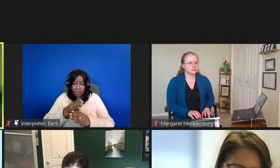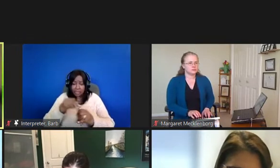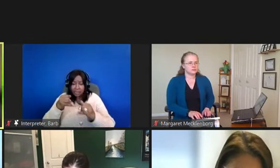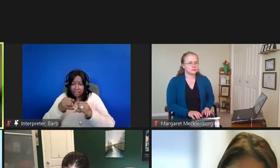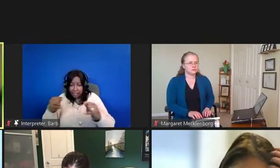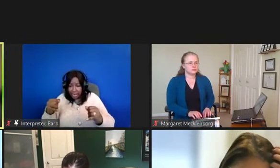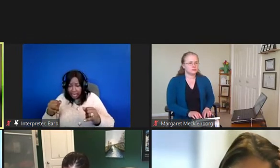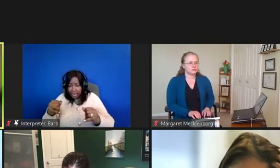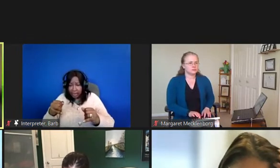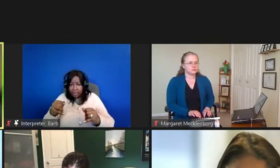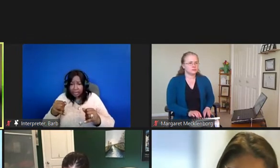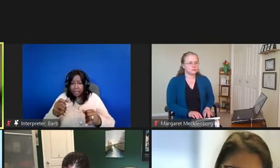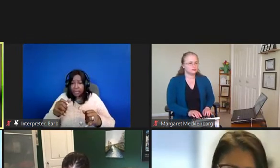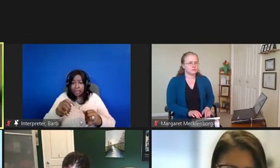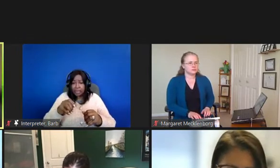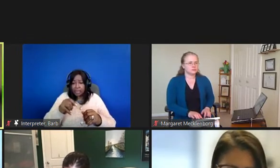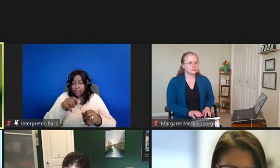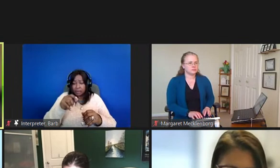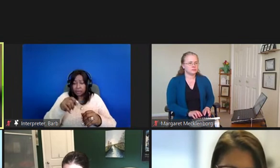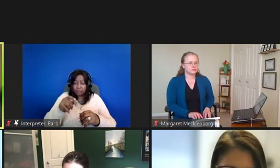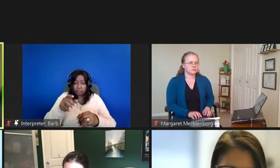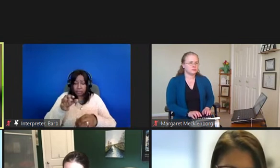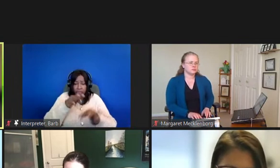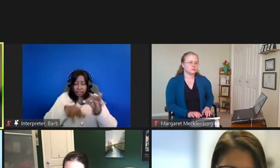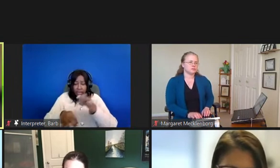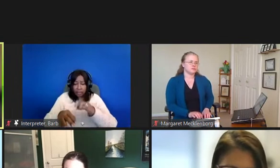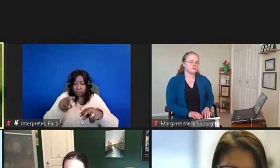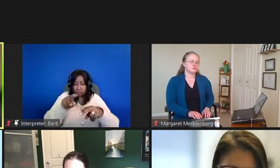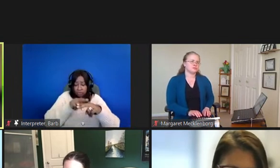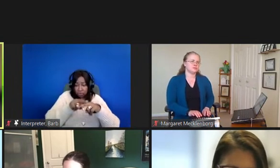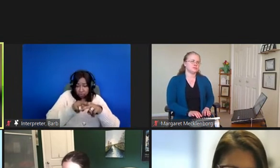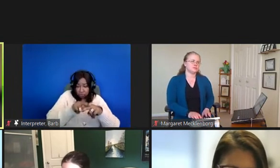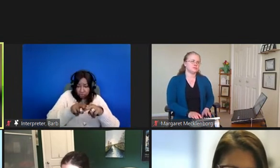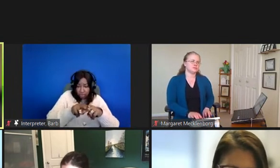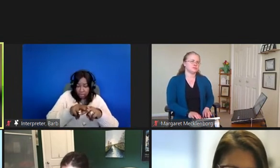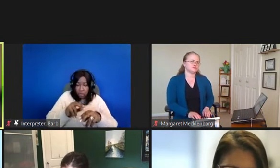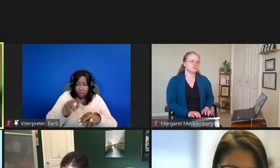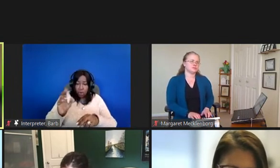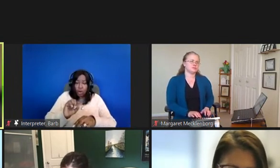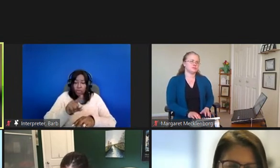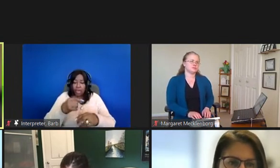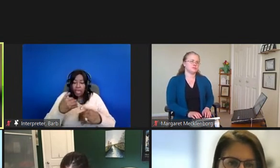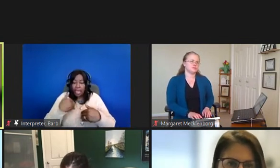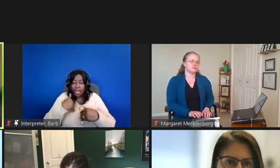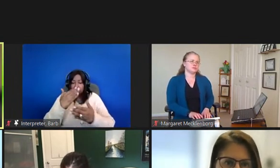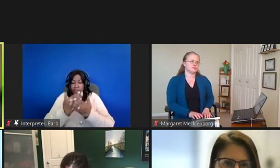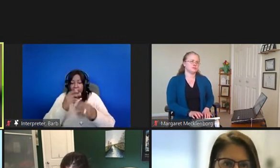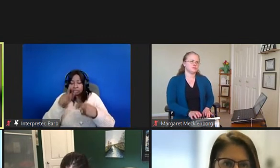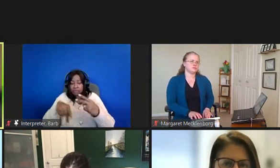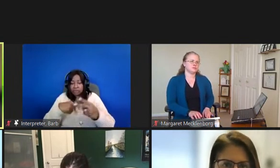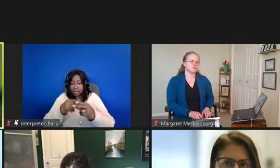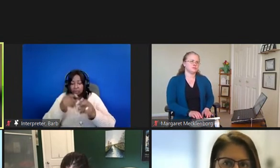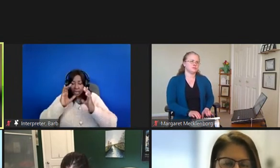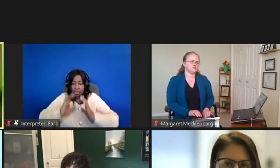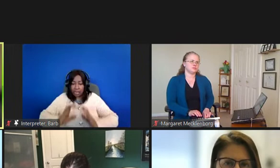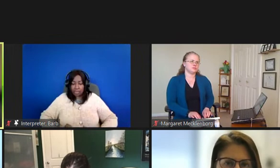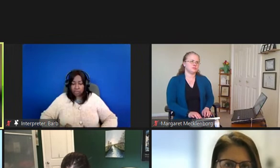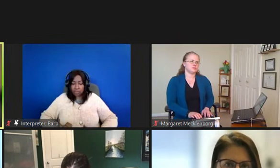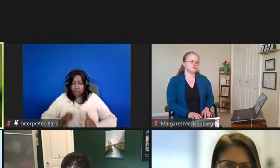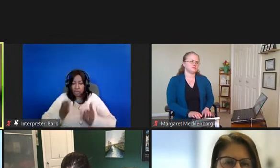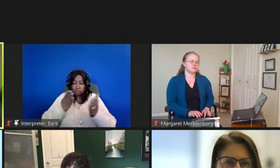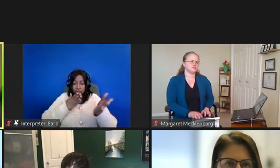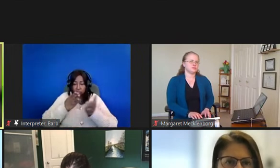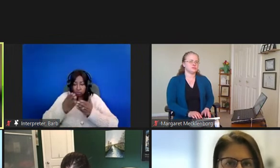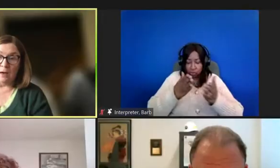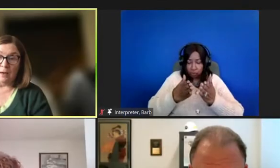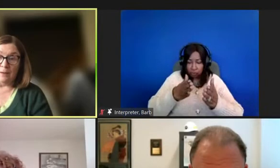where you have the stations, but you know, some type of customer service, you know, field people or whatever, I think are still